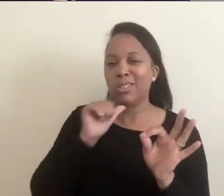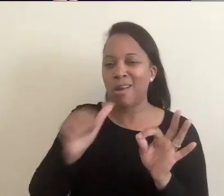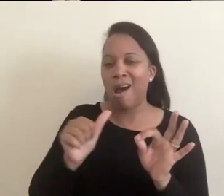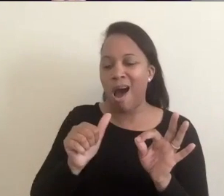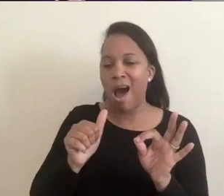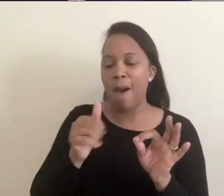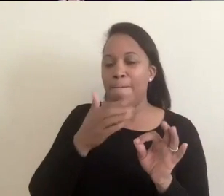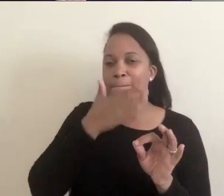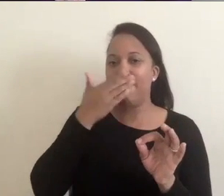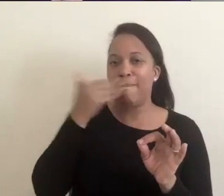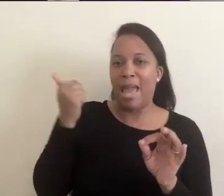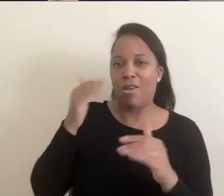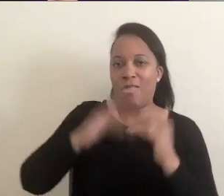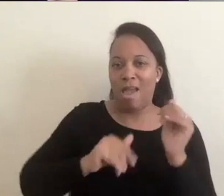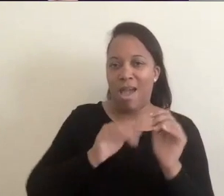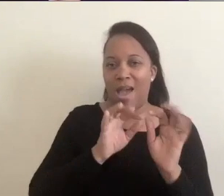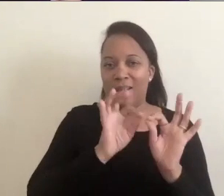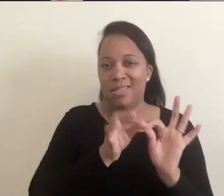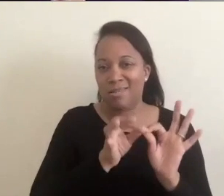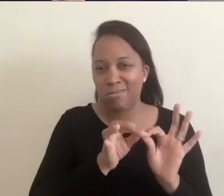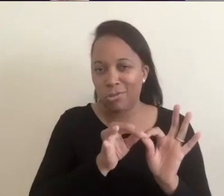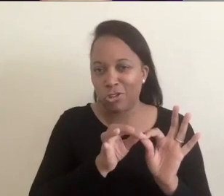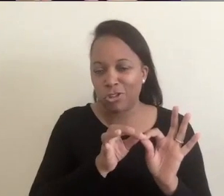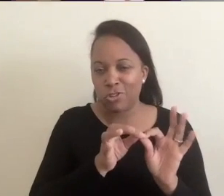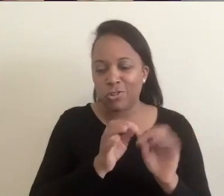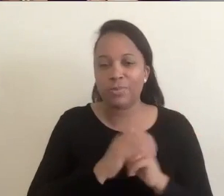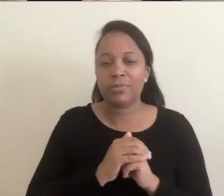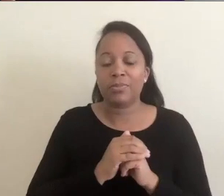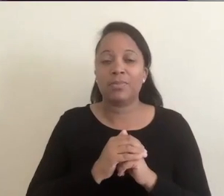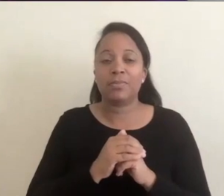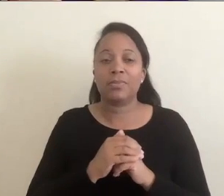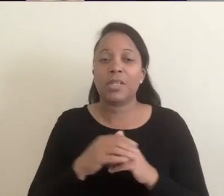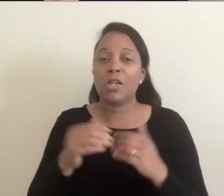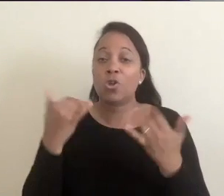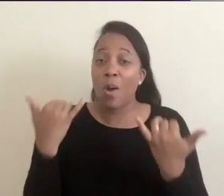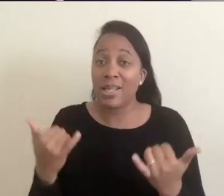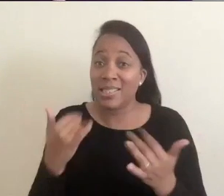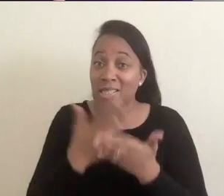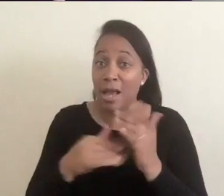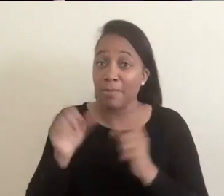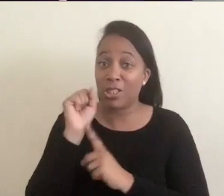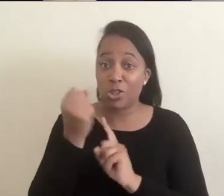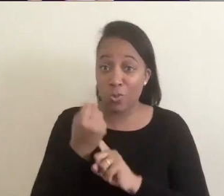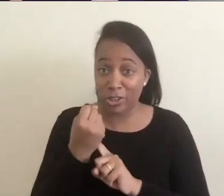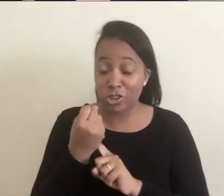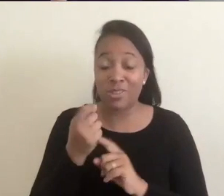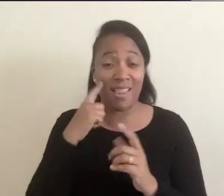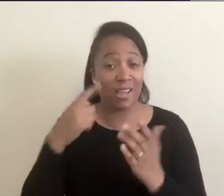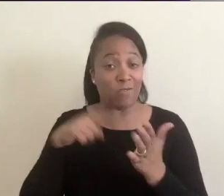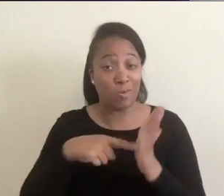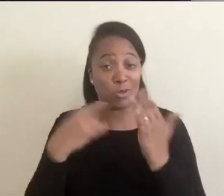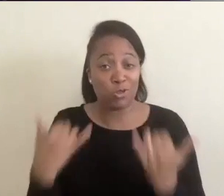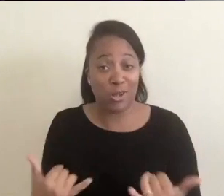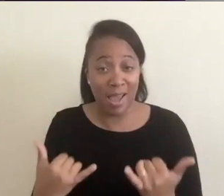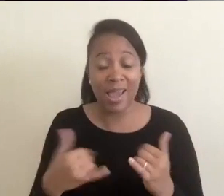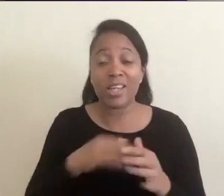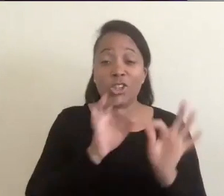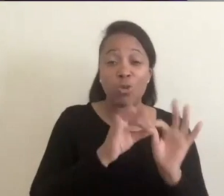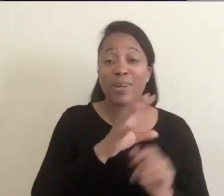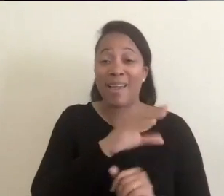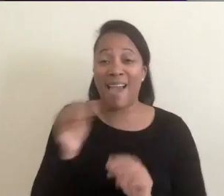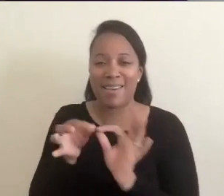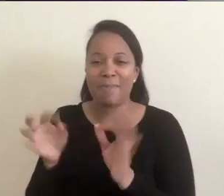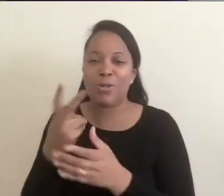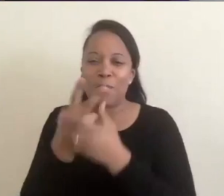alternative to ASL interpreting. So in some cases, as in the case of today's webinar, both is often the best